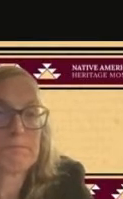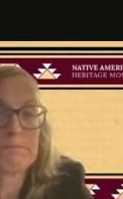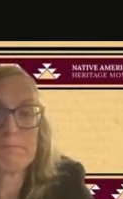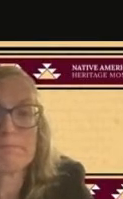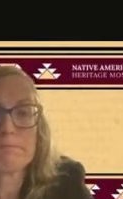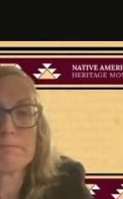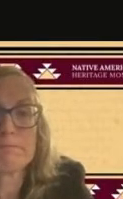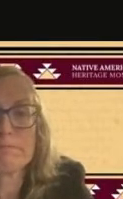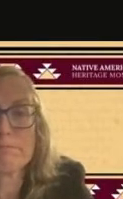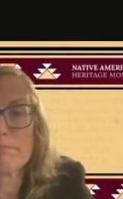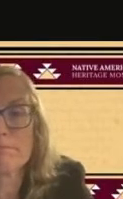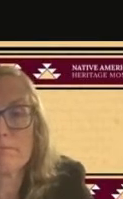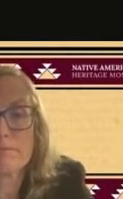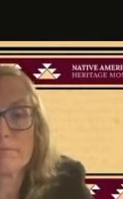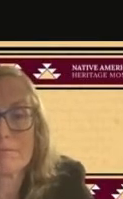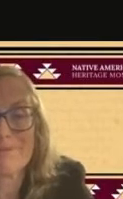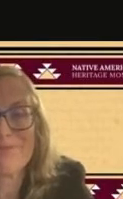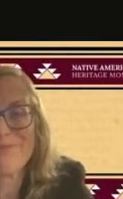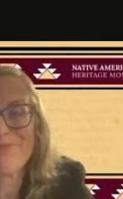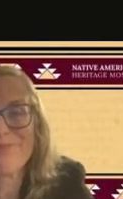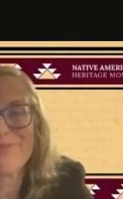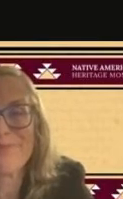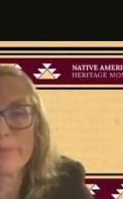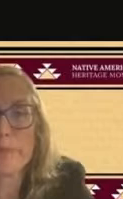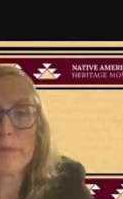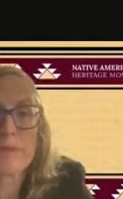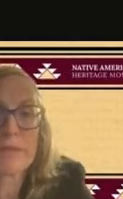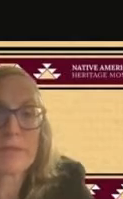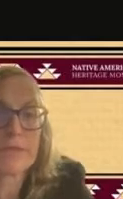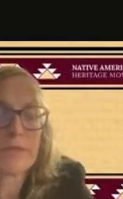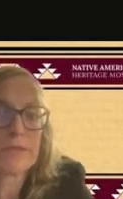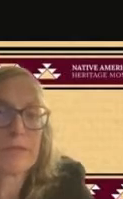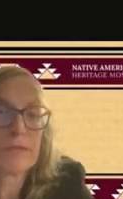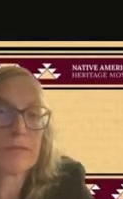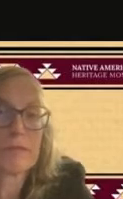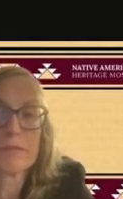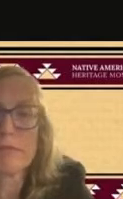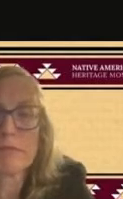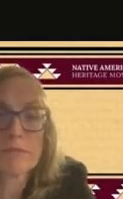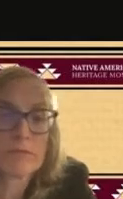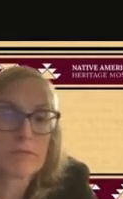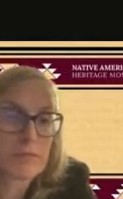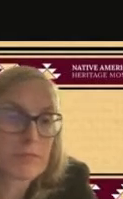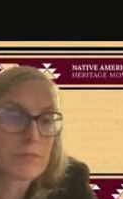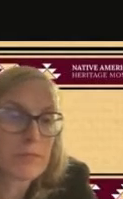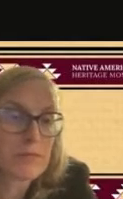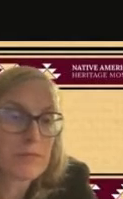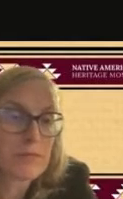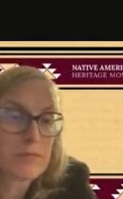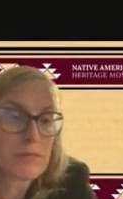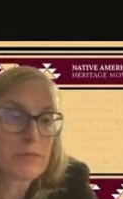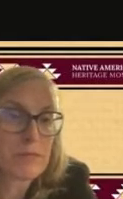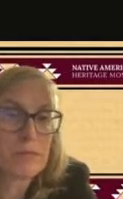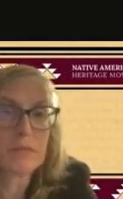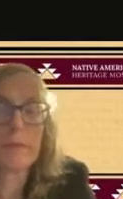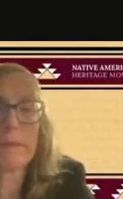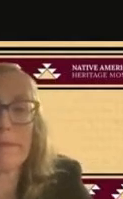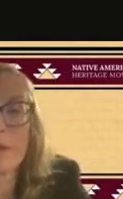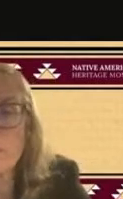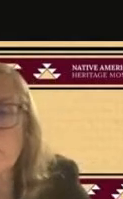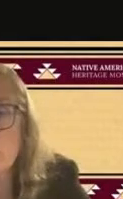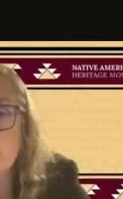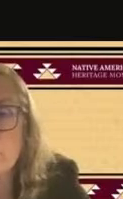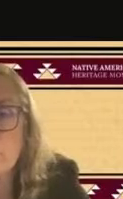Okay, fabulous, wonderful. Thank you, board. Let's go to what I think is the last agenda item of the night, which is the compensation for the next superintendent.